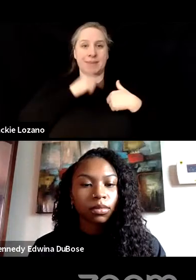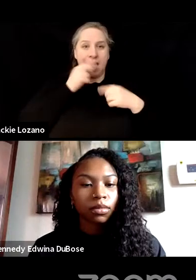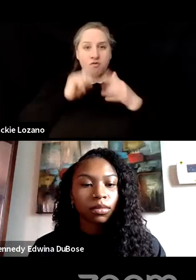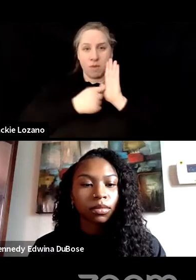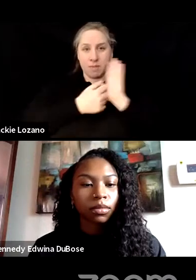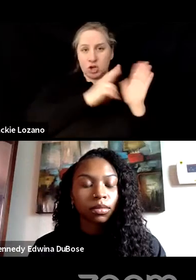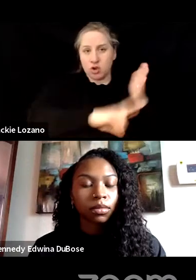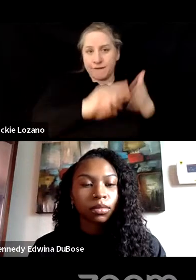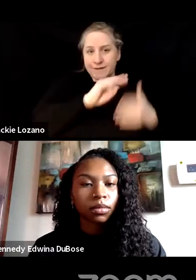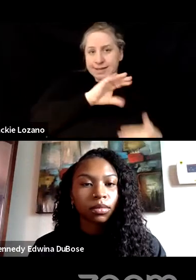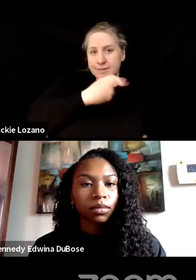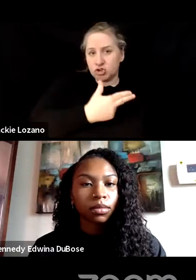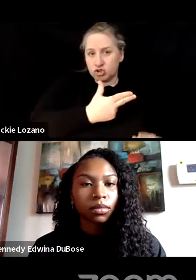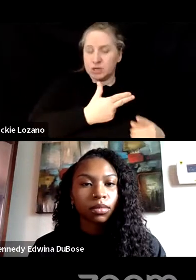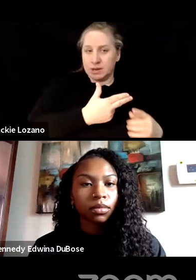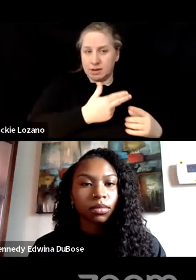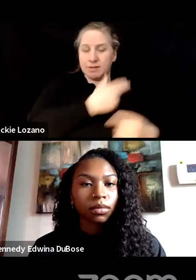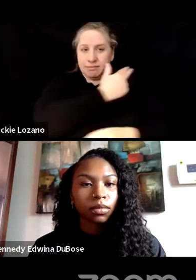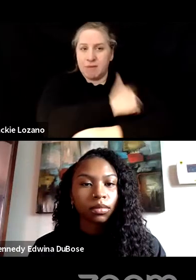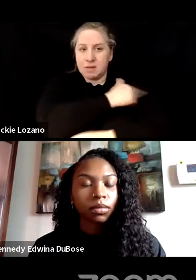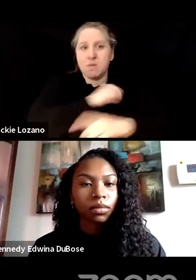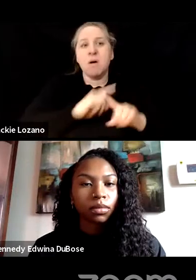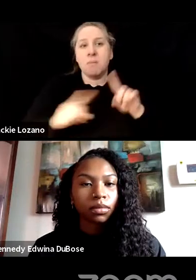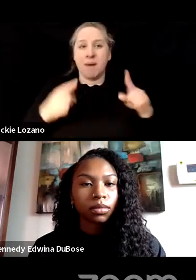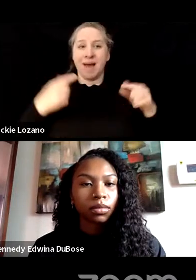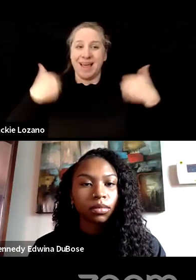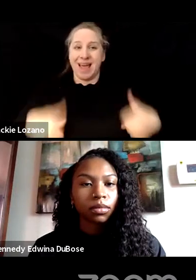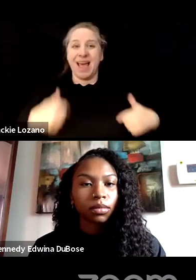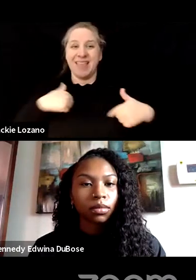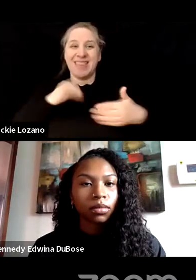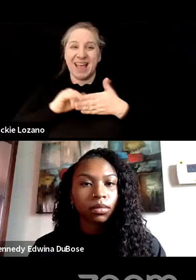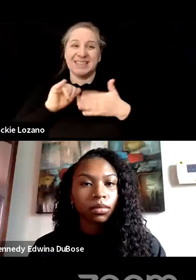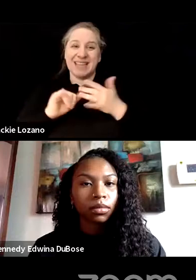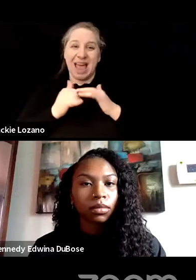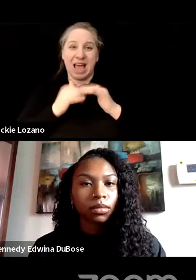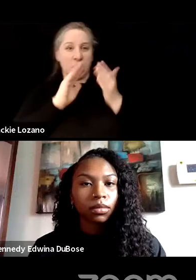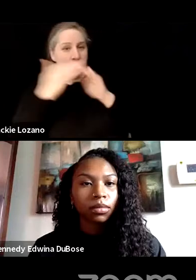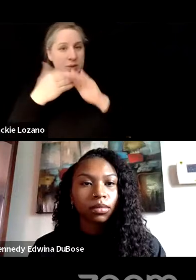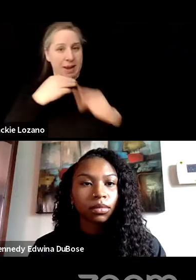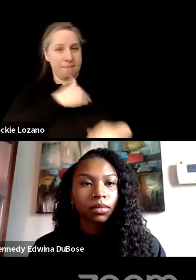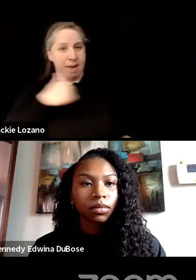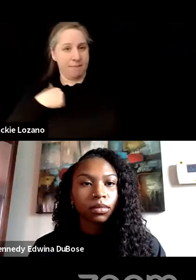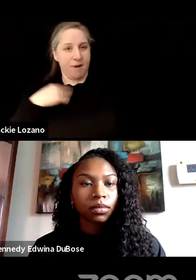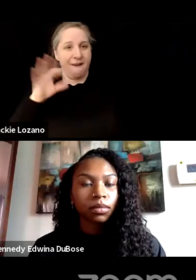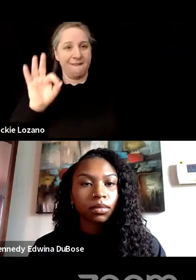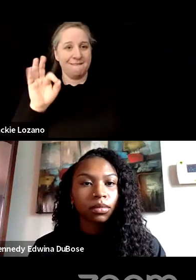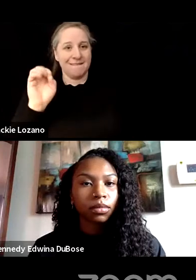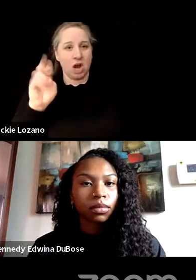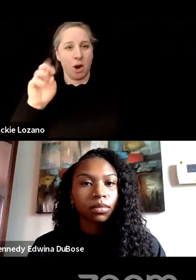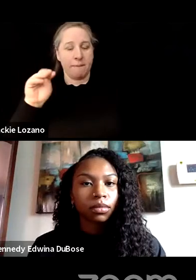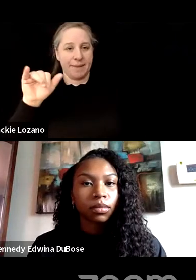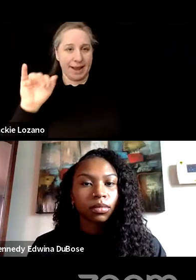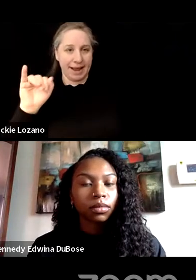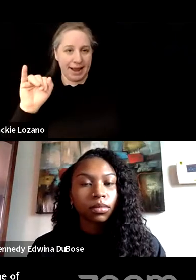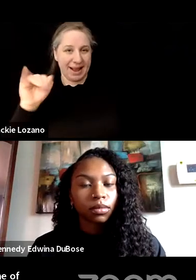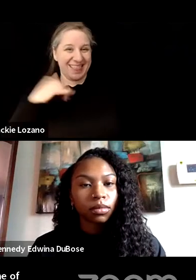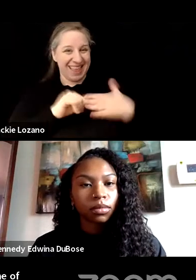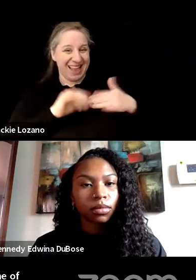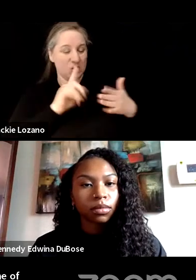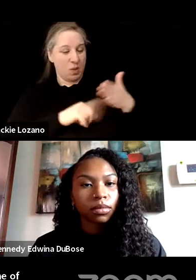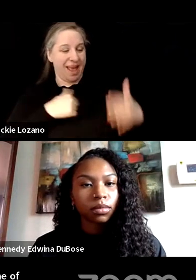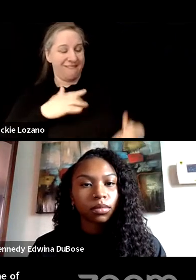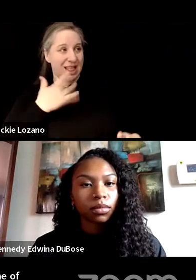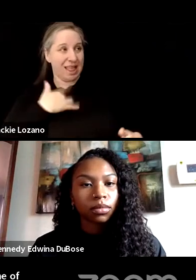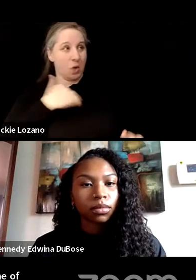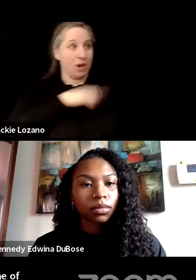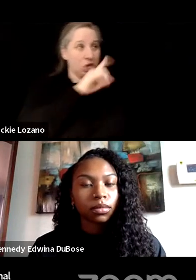as community member Fermi. That is the way I feel sometimes about some of the things that we do or do not do and how that impact must be